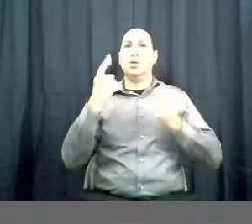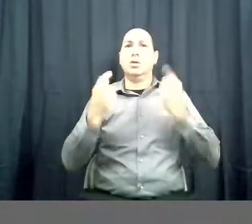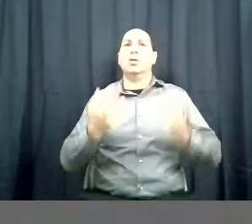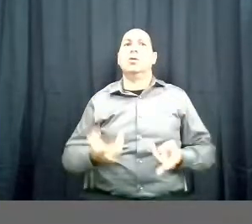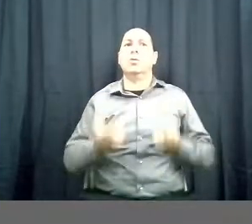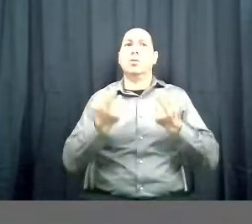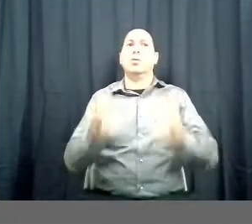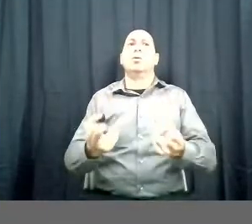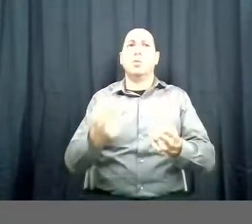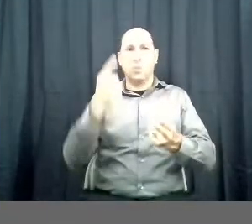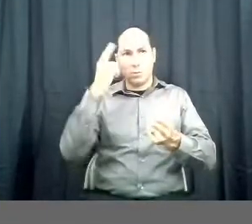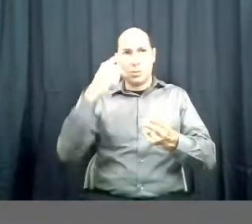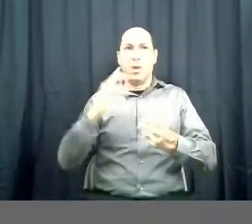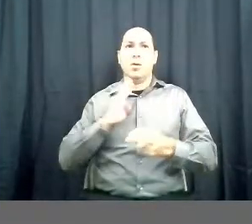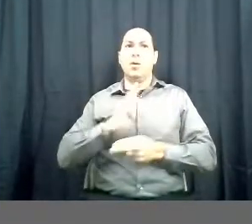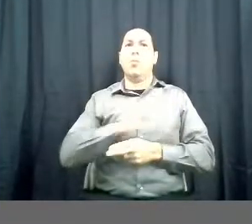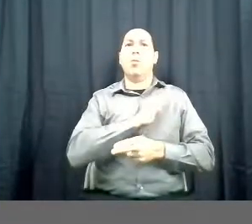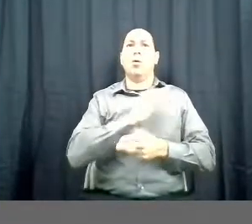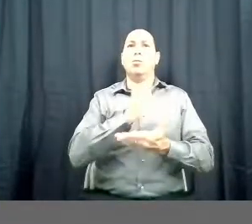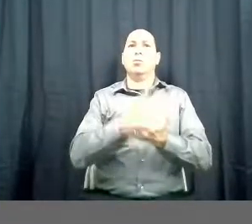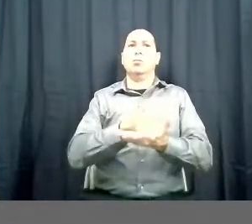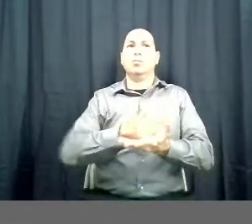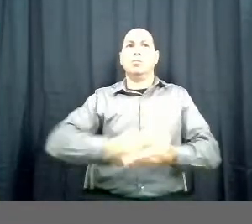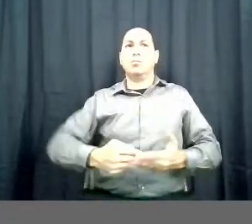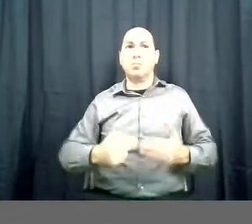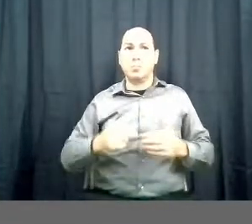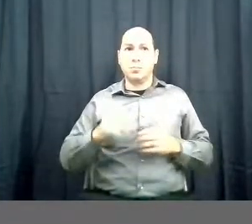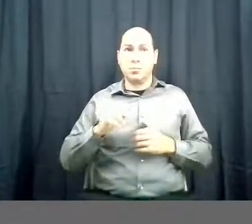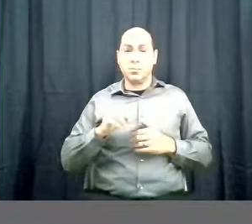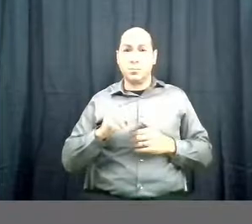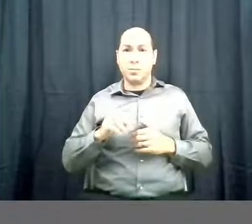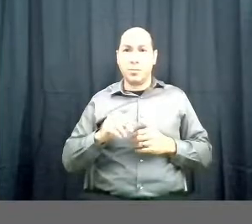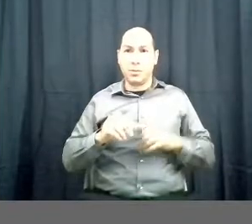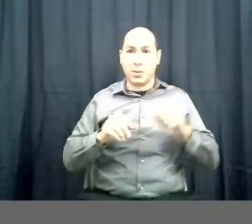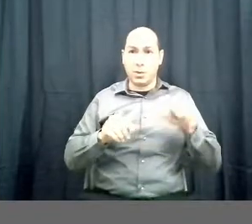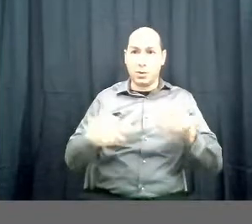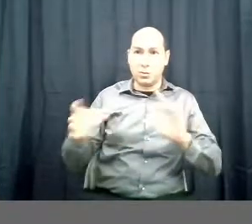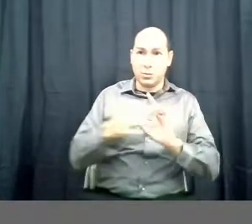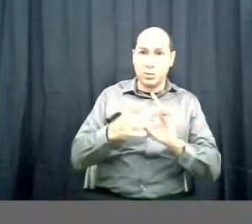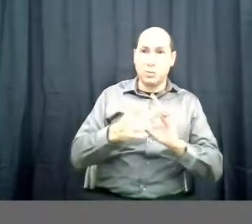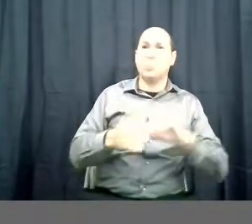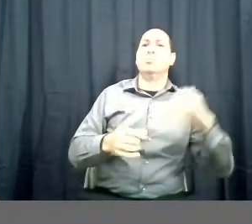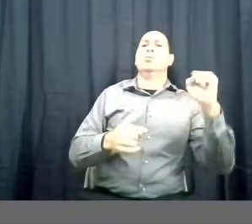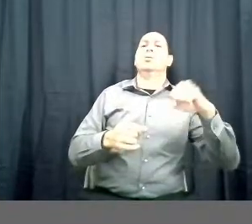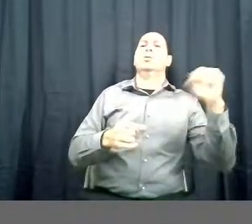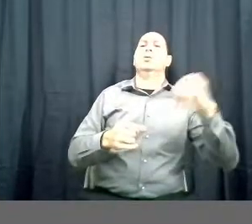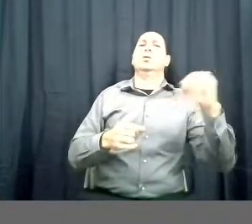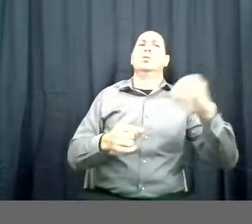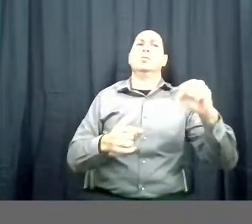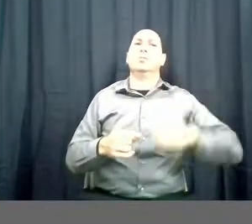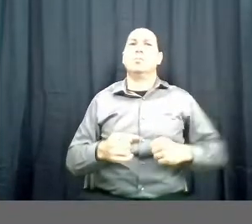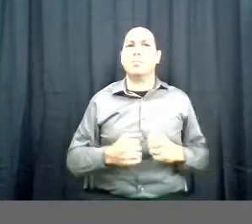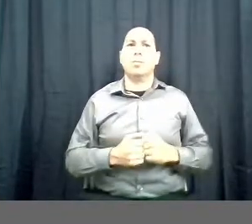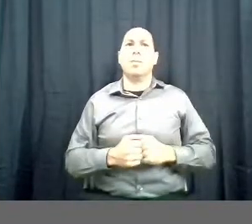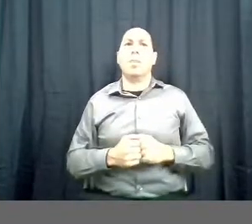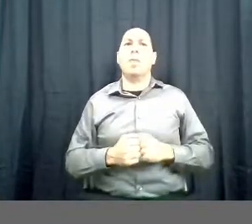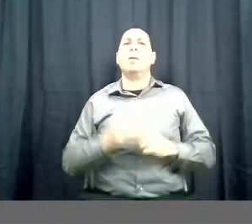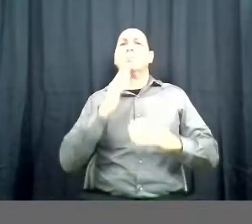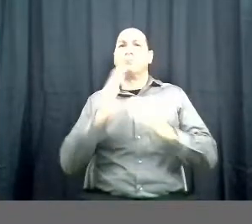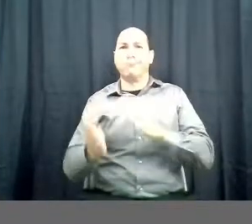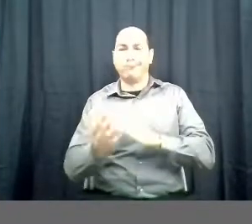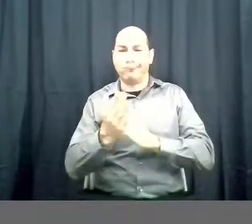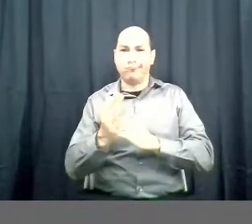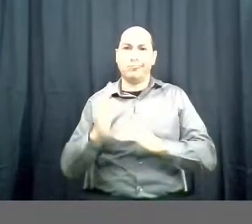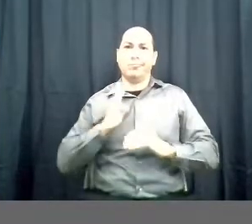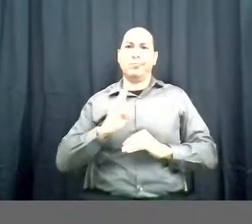Board. Are you here, Alejandro? Yes, Mr. Chairman, and good morning to the board members.